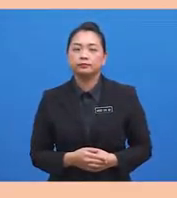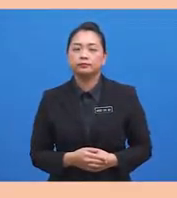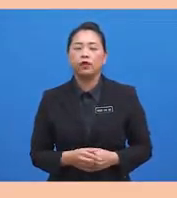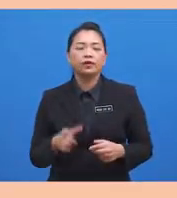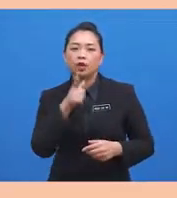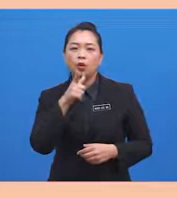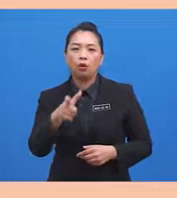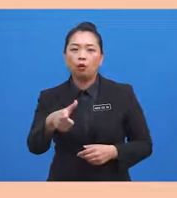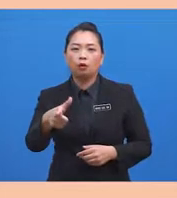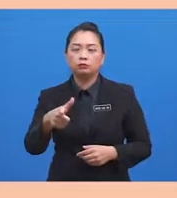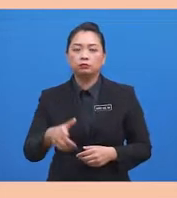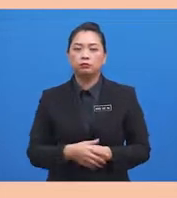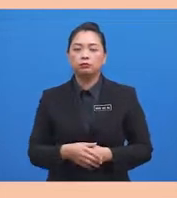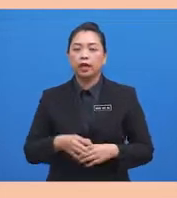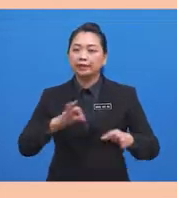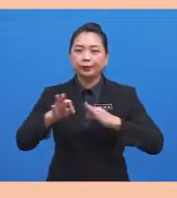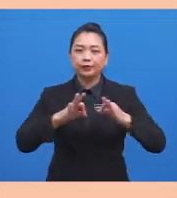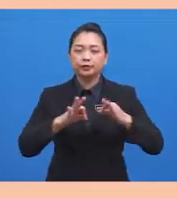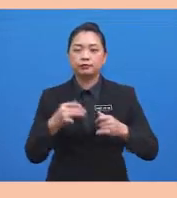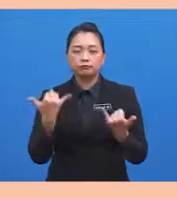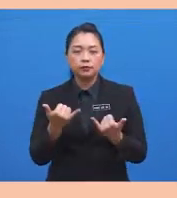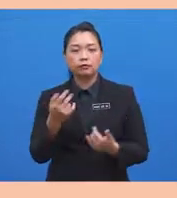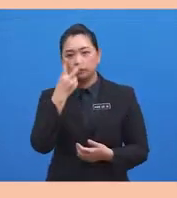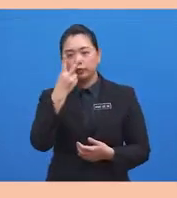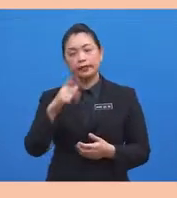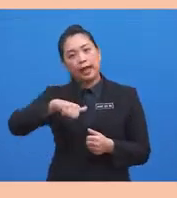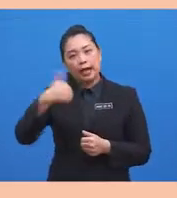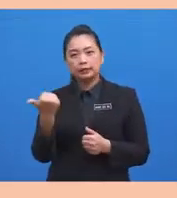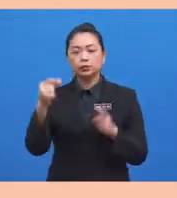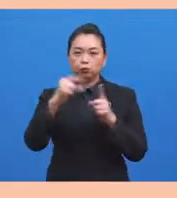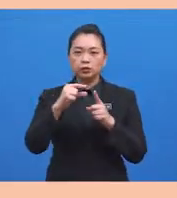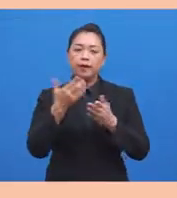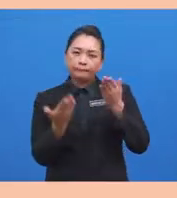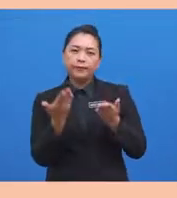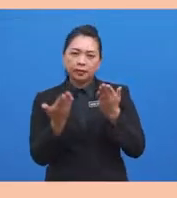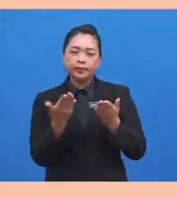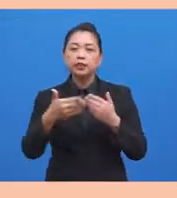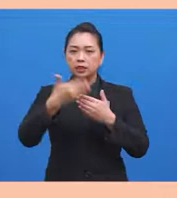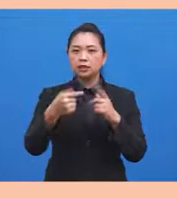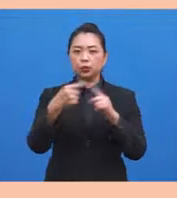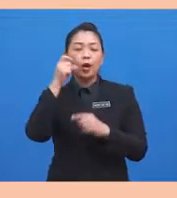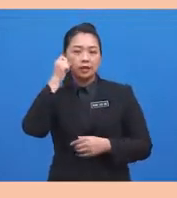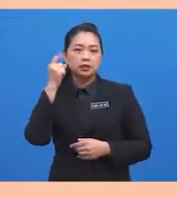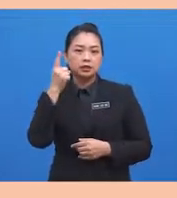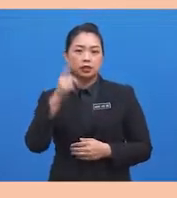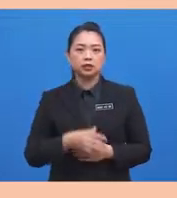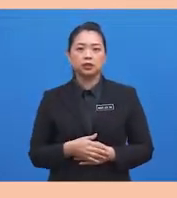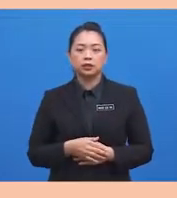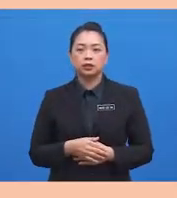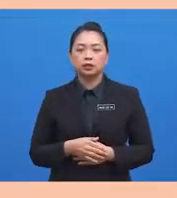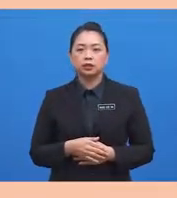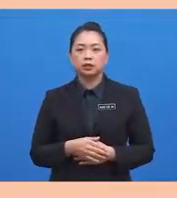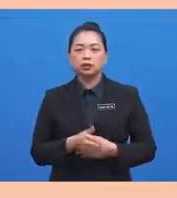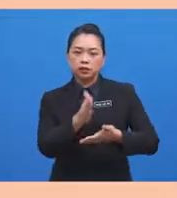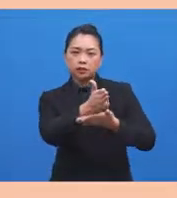long explanation. So let's look at the other words given and maybe it'll be easier to understand section. Segment